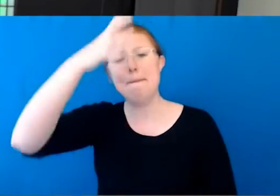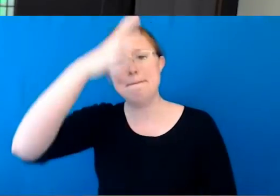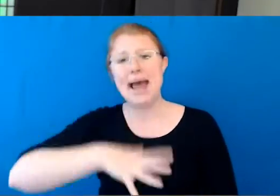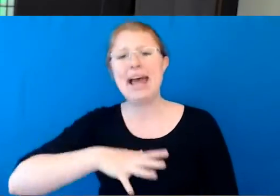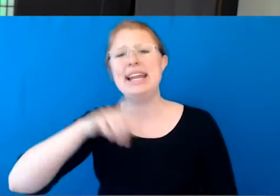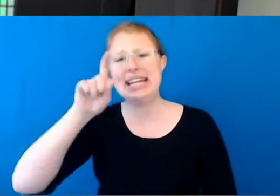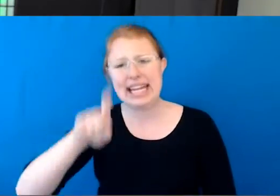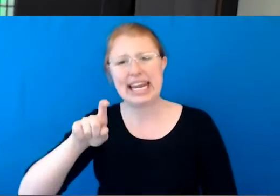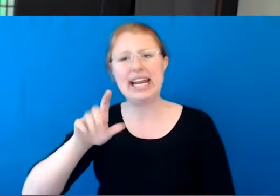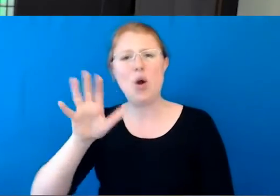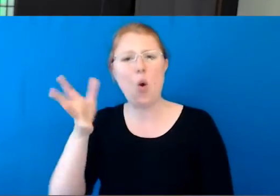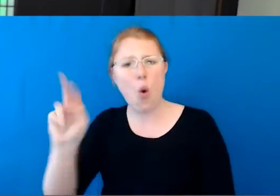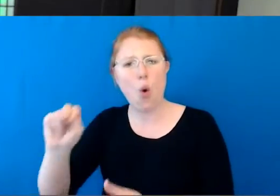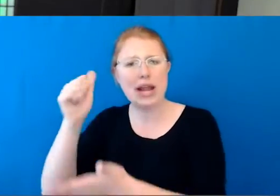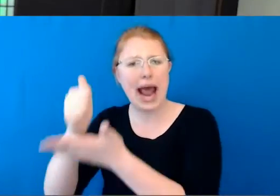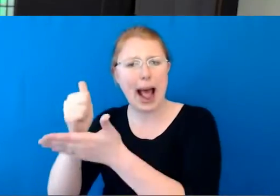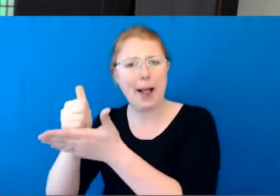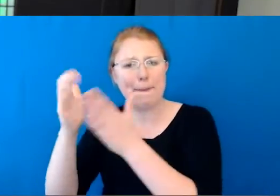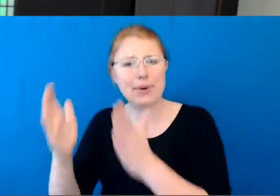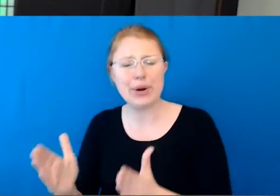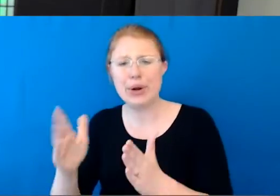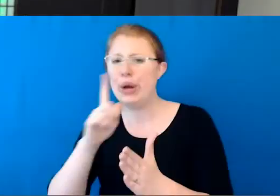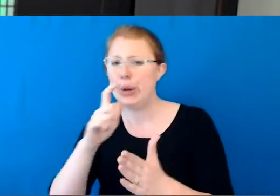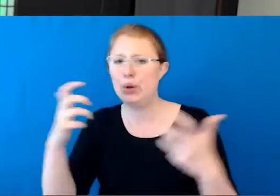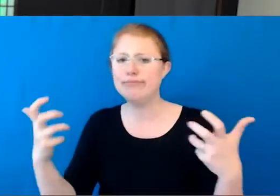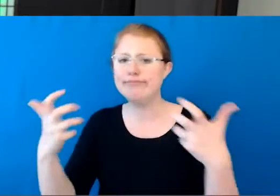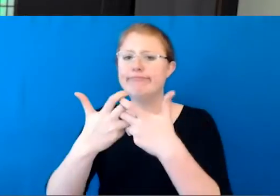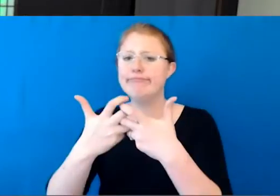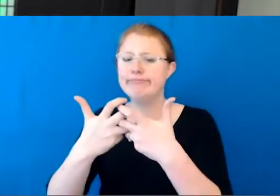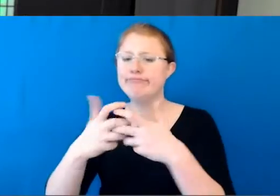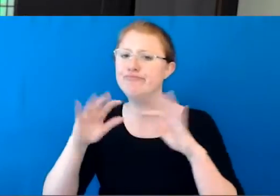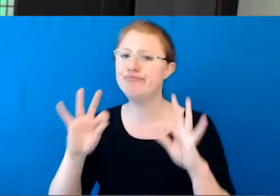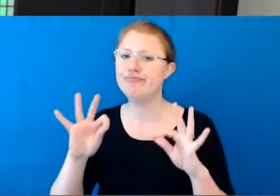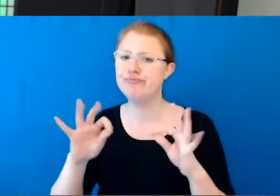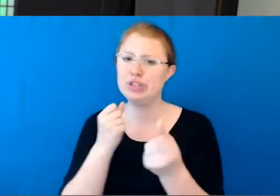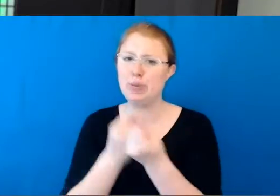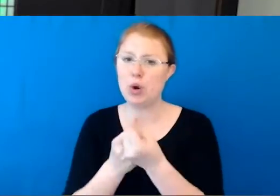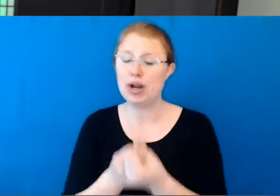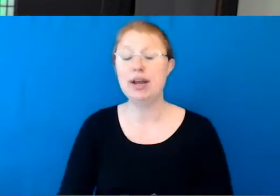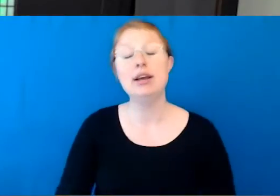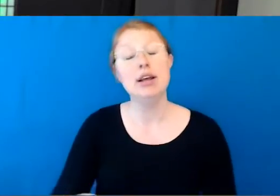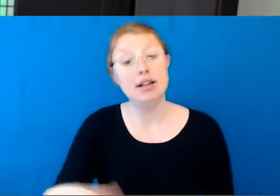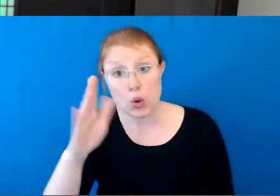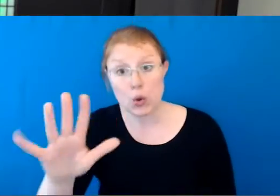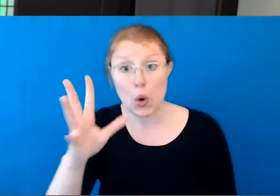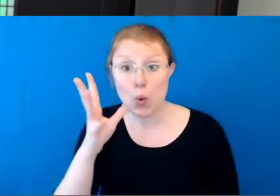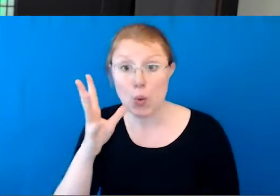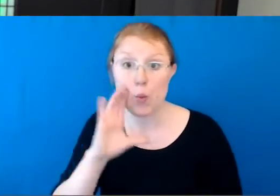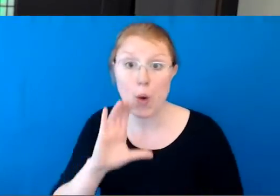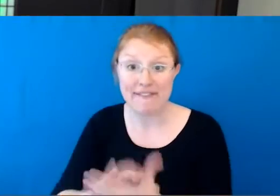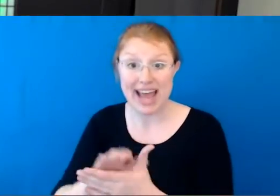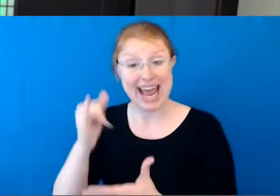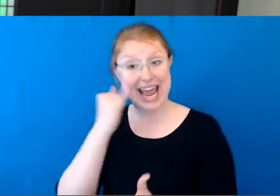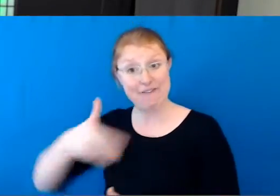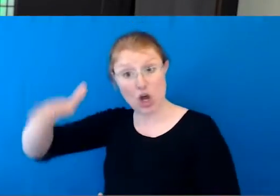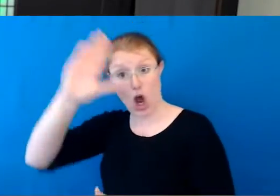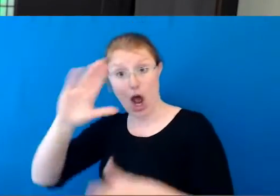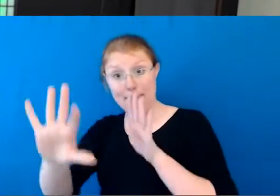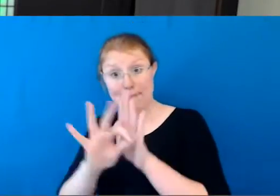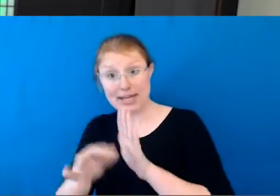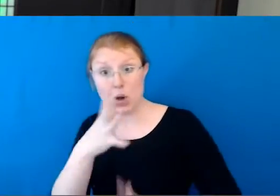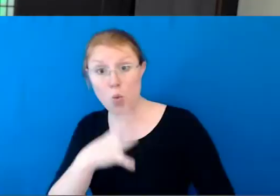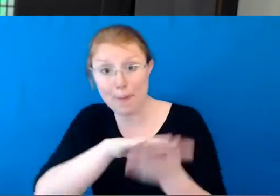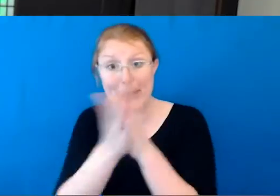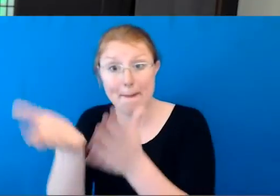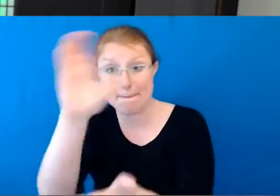God said, it is not good or beneficial for the man to be alone. I will make him a helper, one who balances him, a